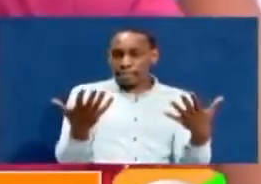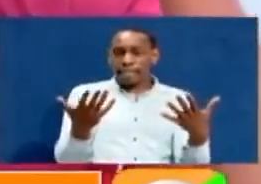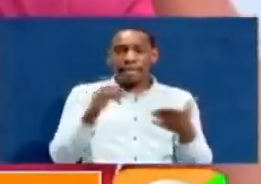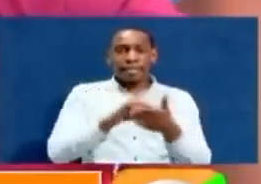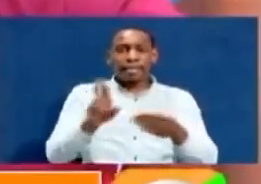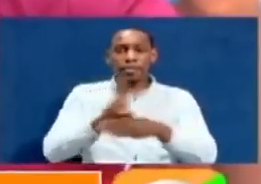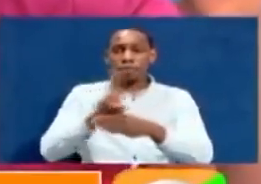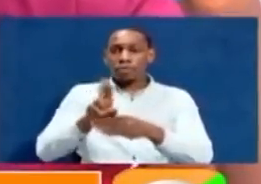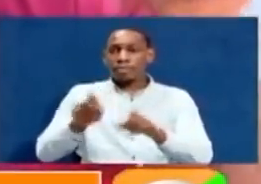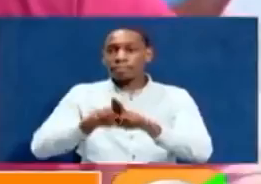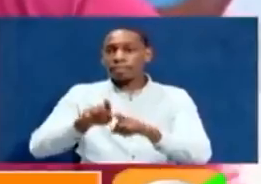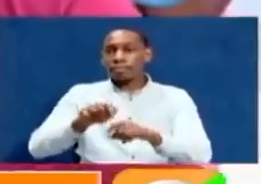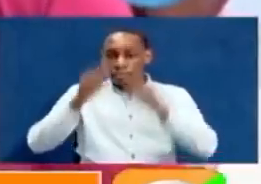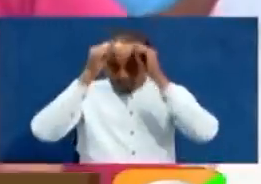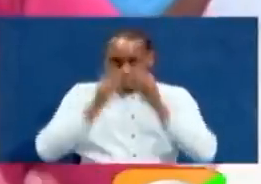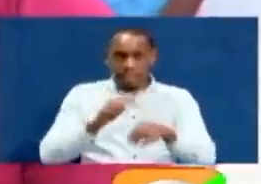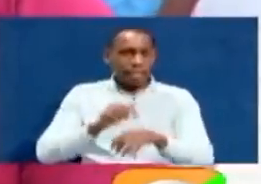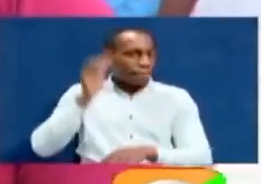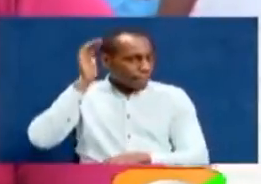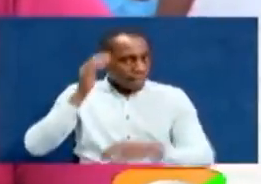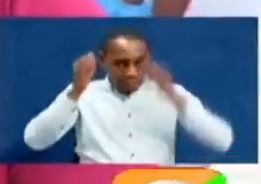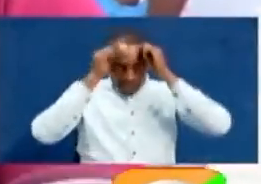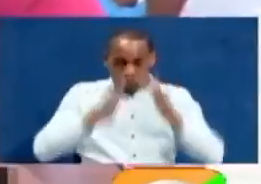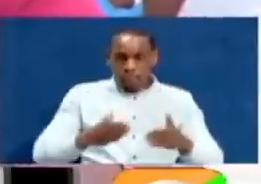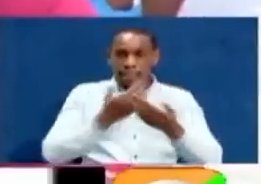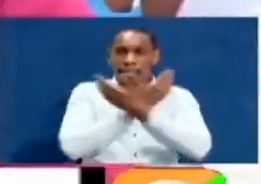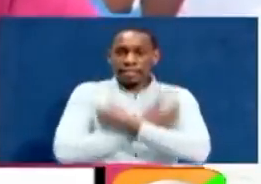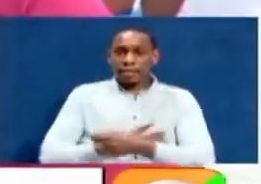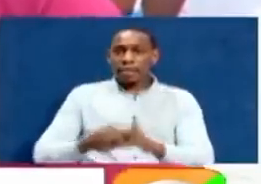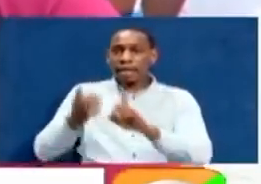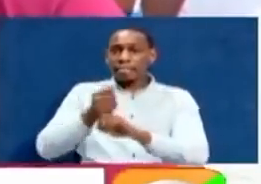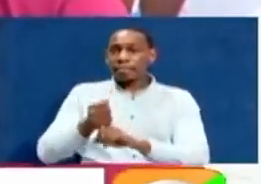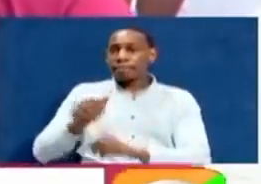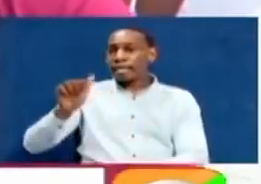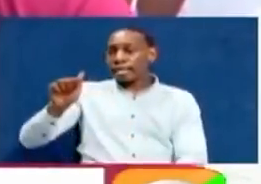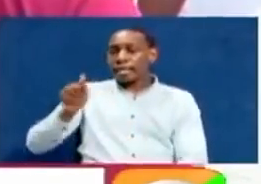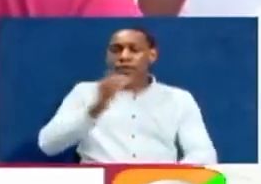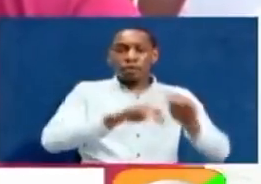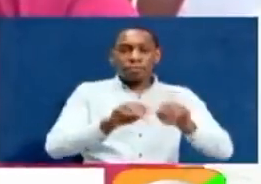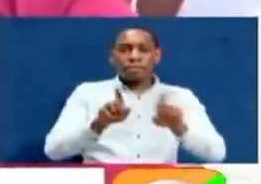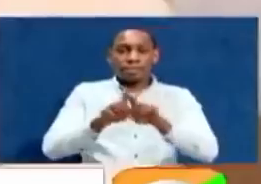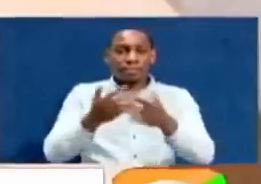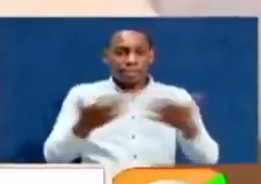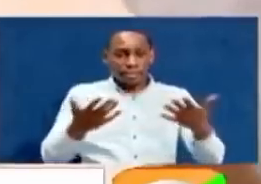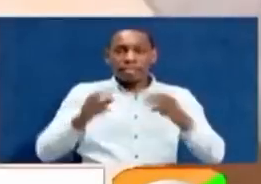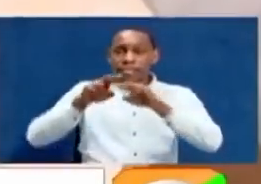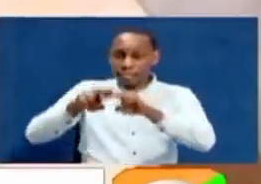that is being used by those students. So akisikia mwanafunzi wa Alliance, mwanafunzi wa Starehe amepata A, ame contribute because hiyo